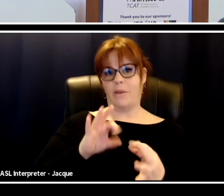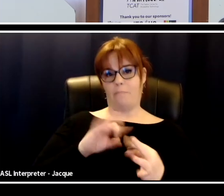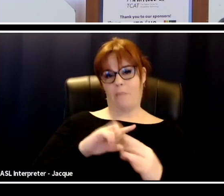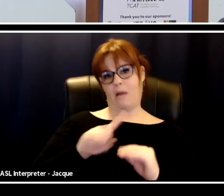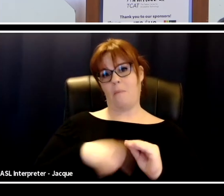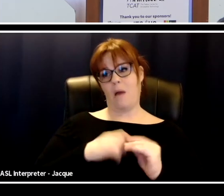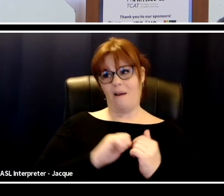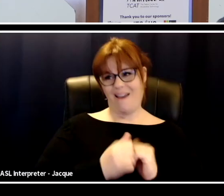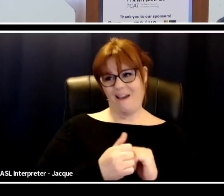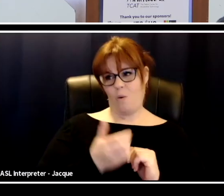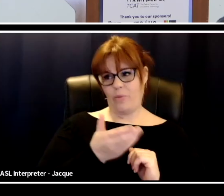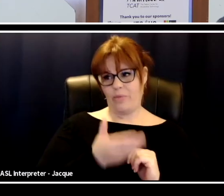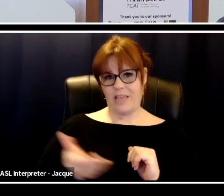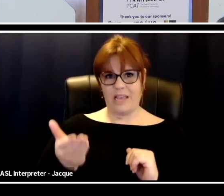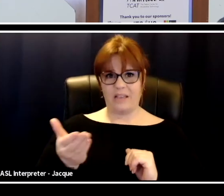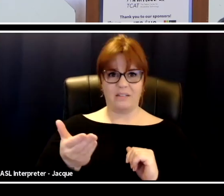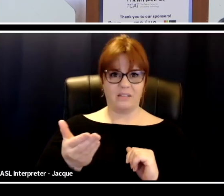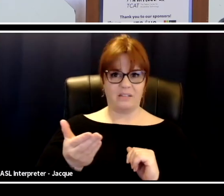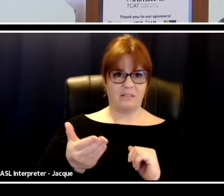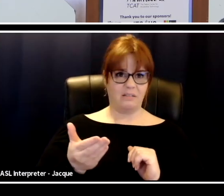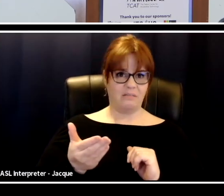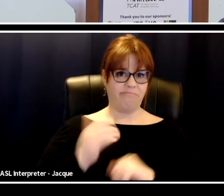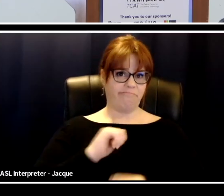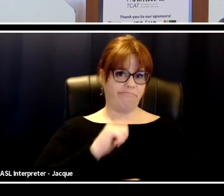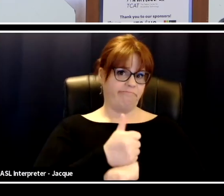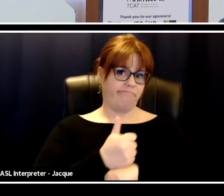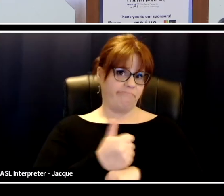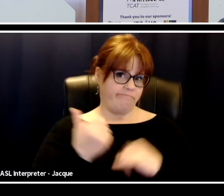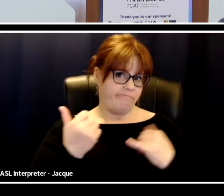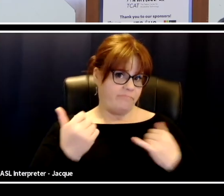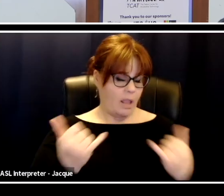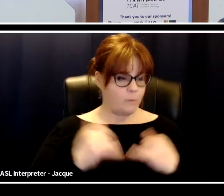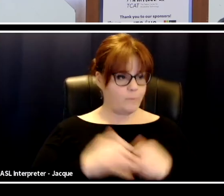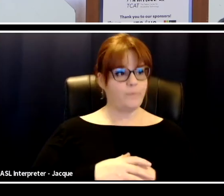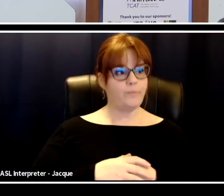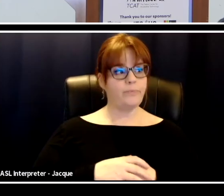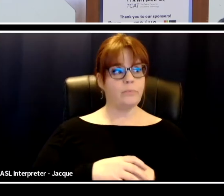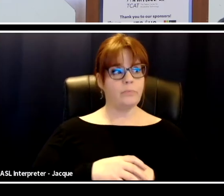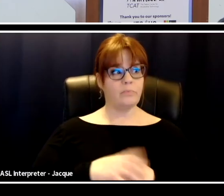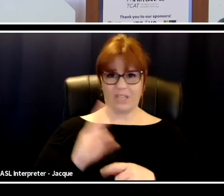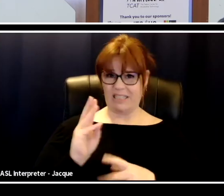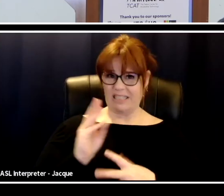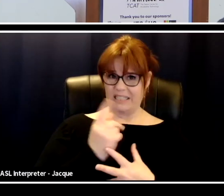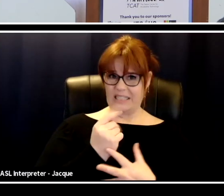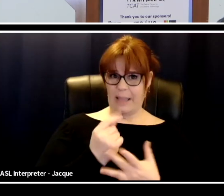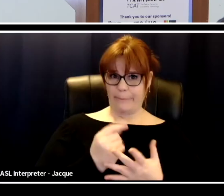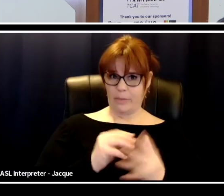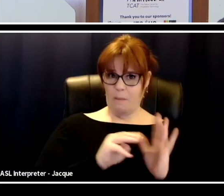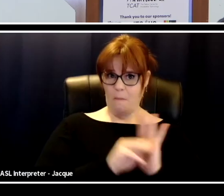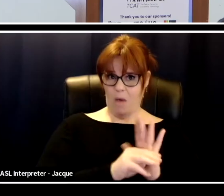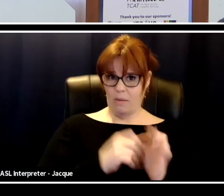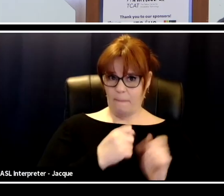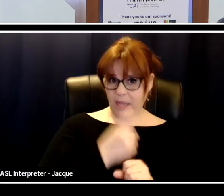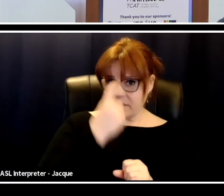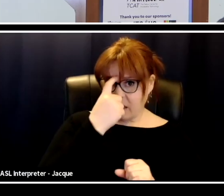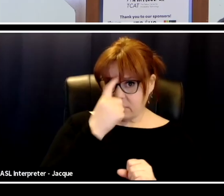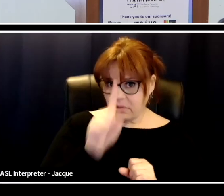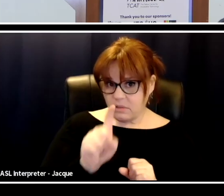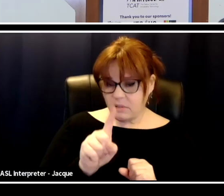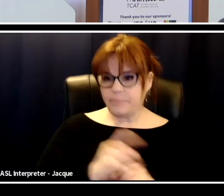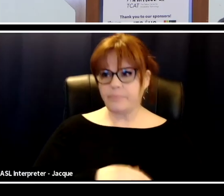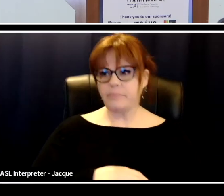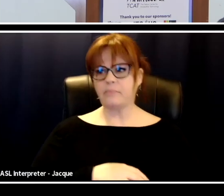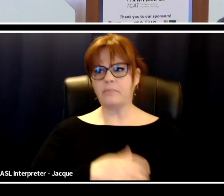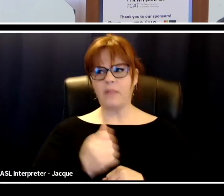how things are sitting now. Like, does the 6 steps model make sense? Does, you know, anything that I've said or